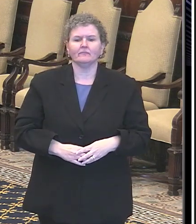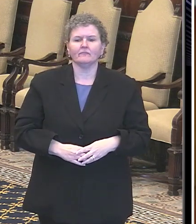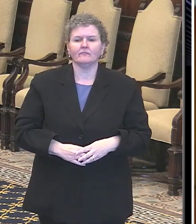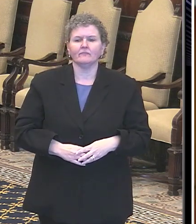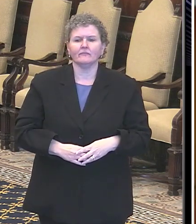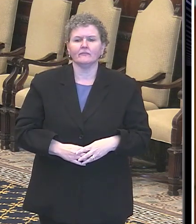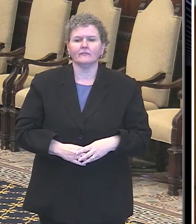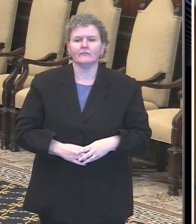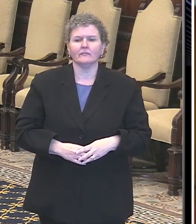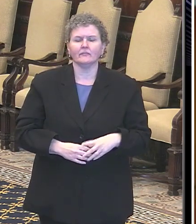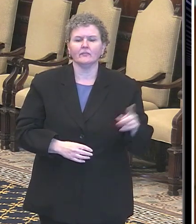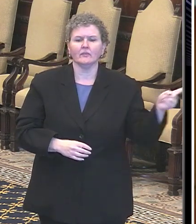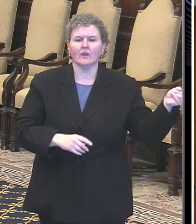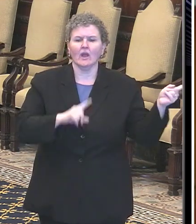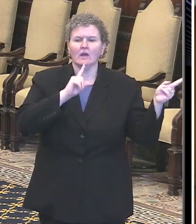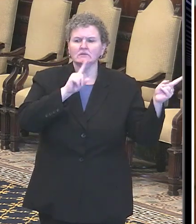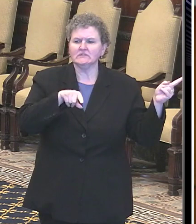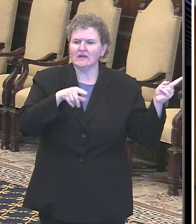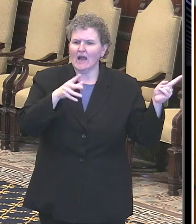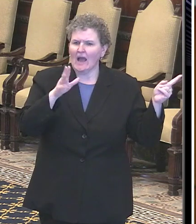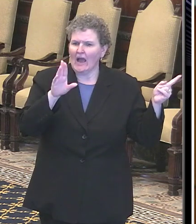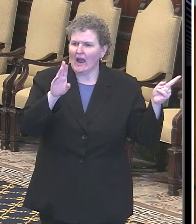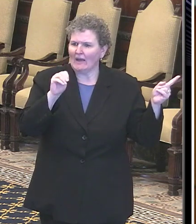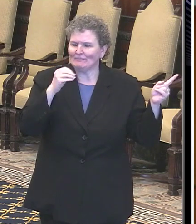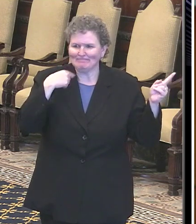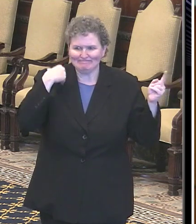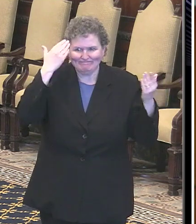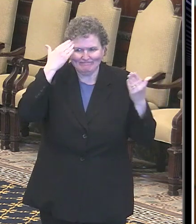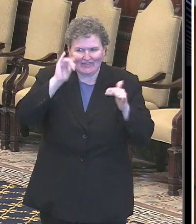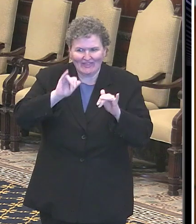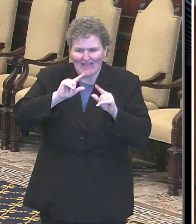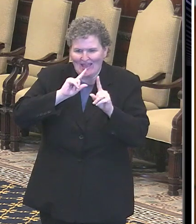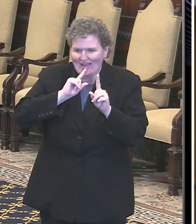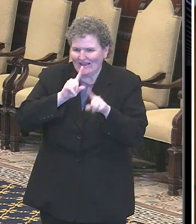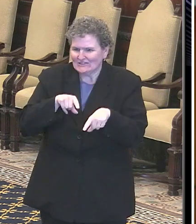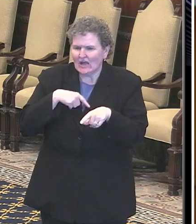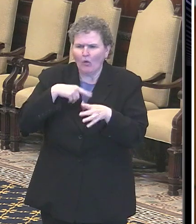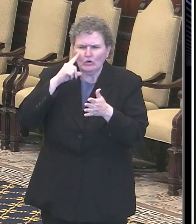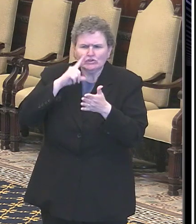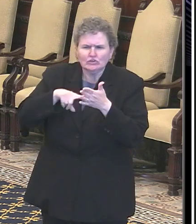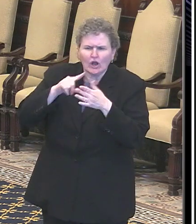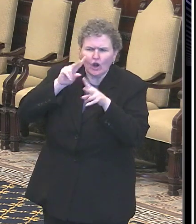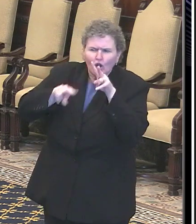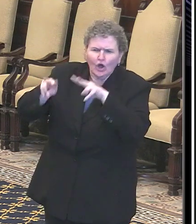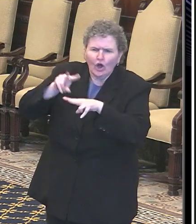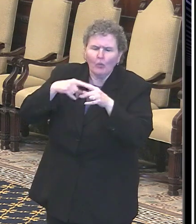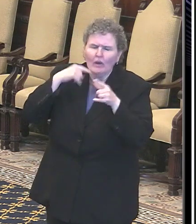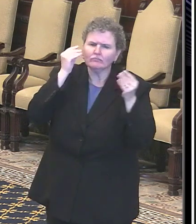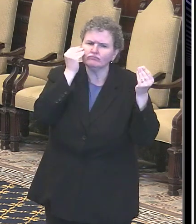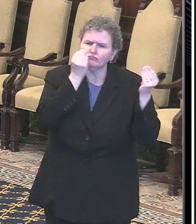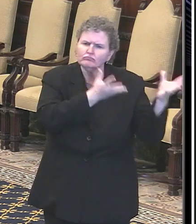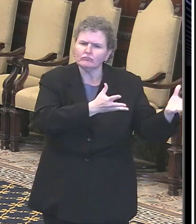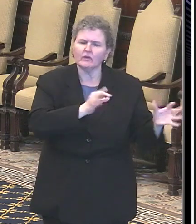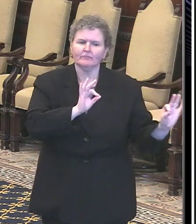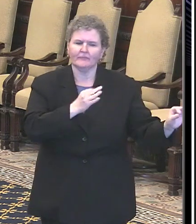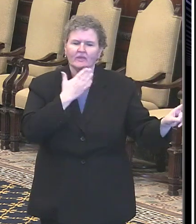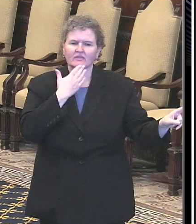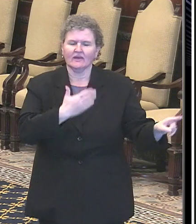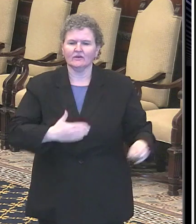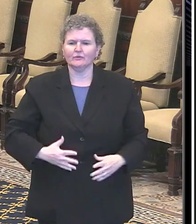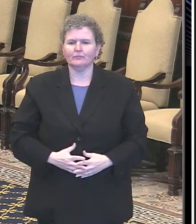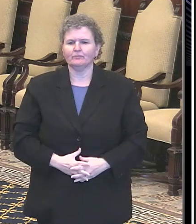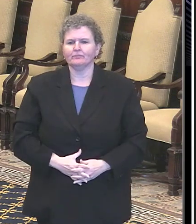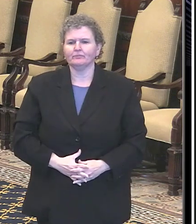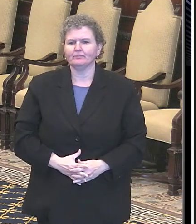I don't know the answer to that. We may be able to. Let me look into it and get back to you. Thanks. All right. Thank you,